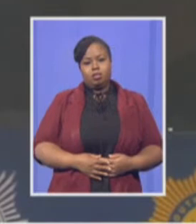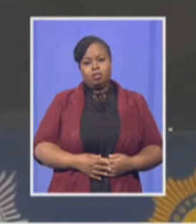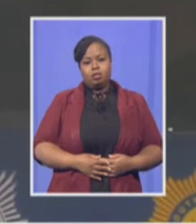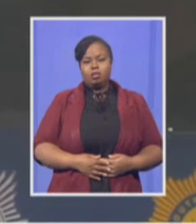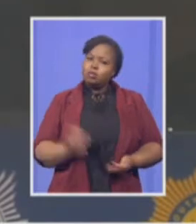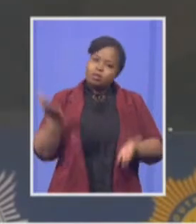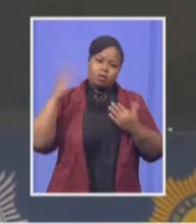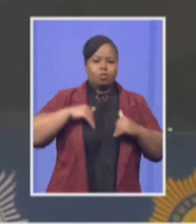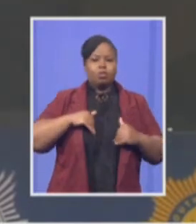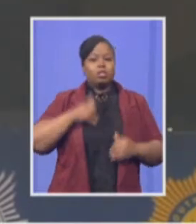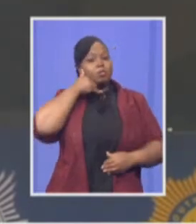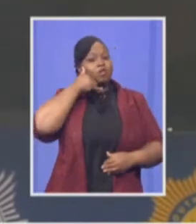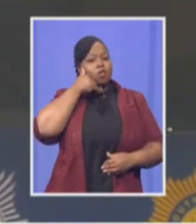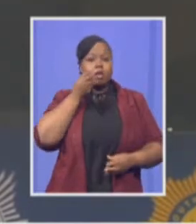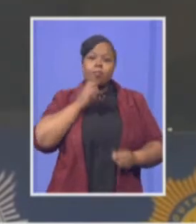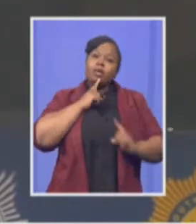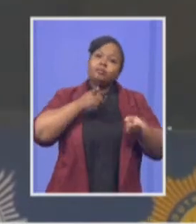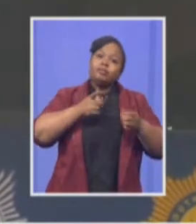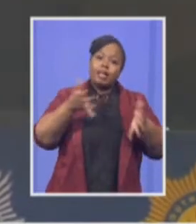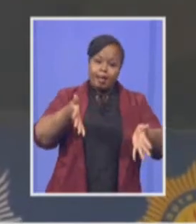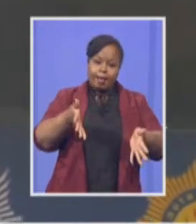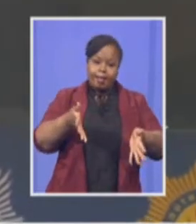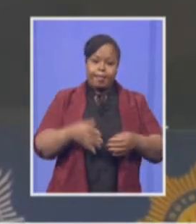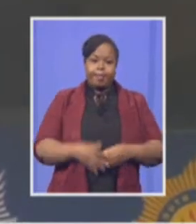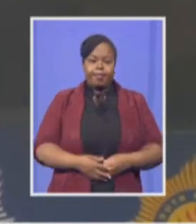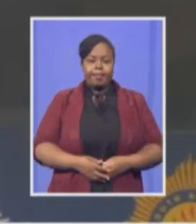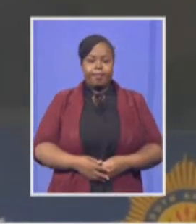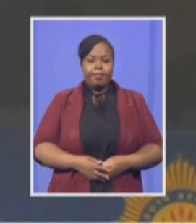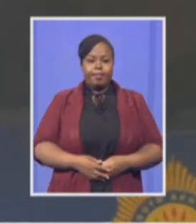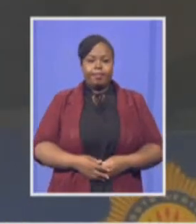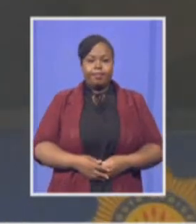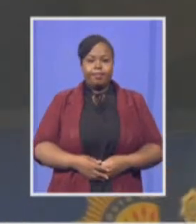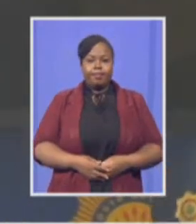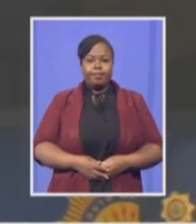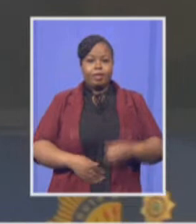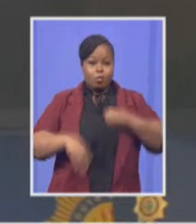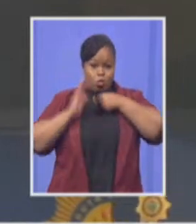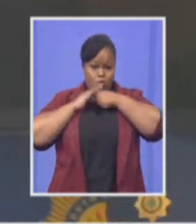Uzani ngizonika inamba zenu maphoyisa la empopweni.